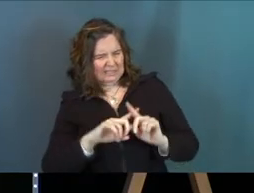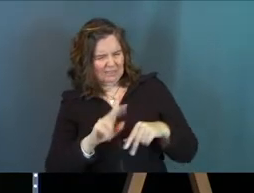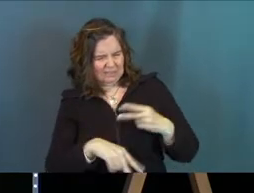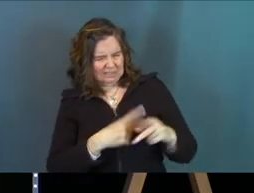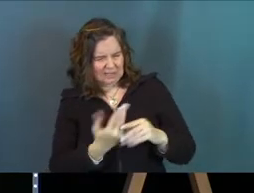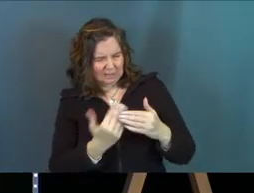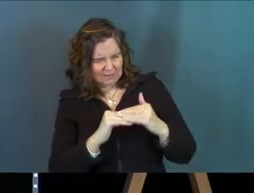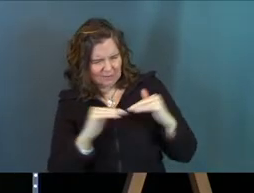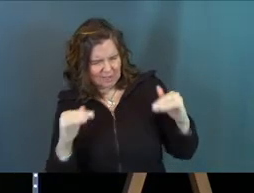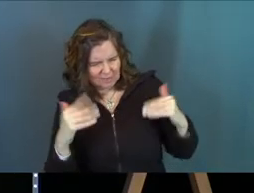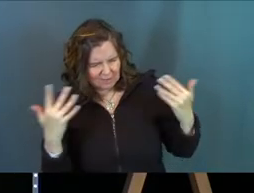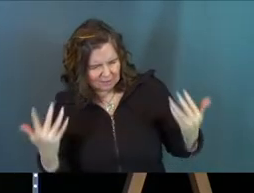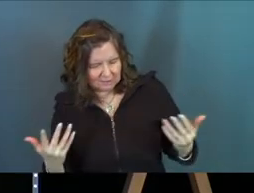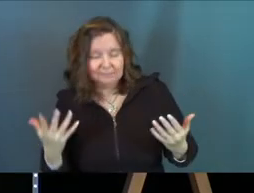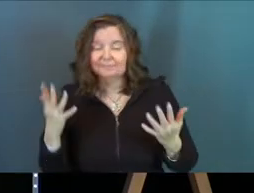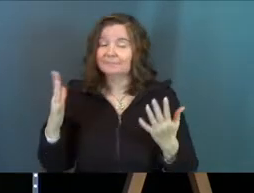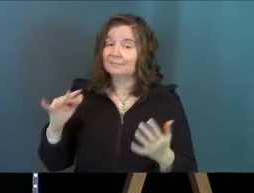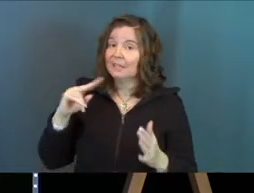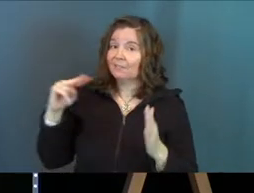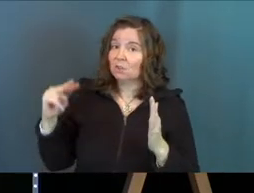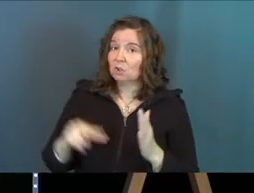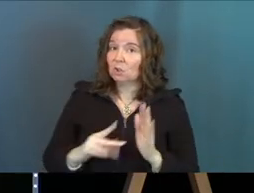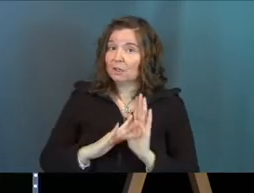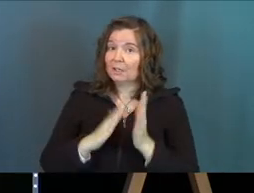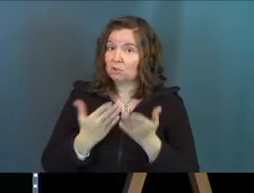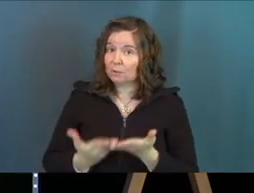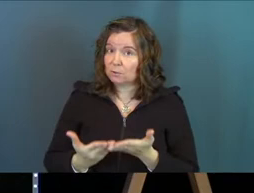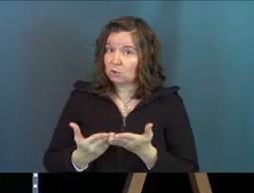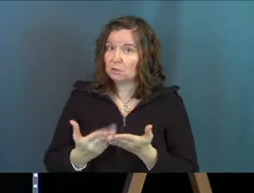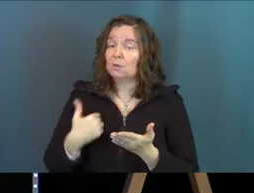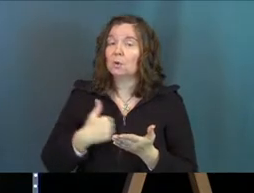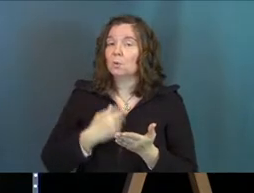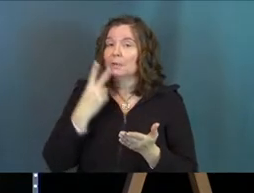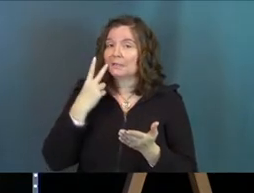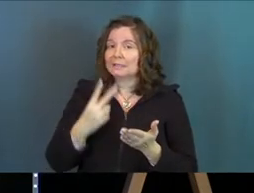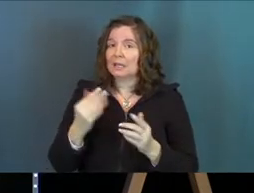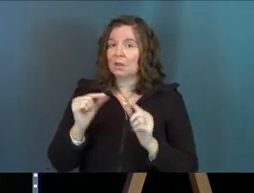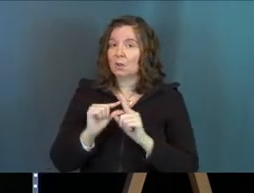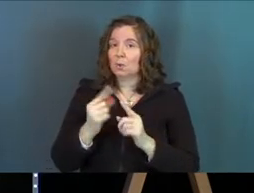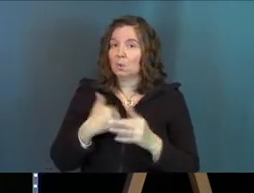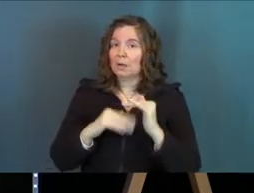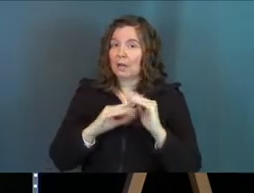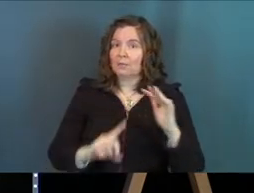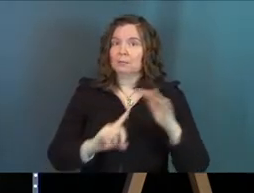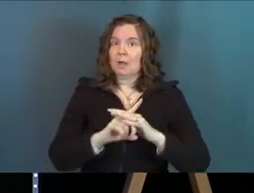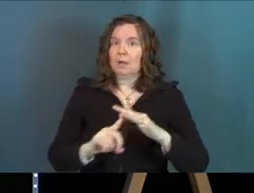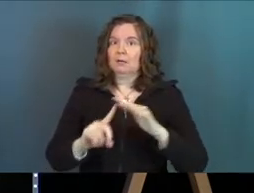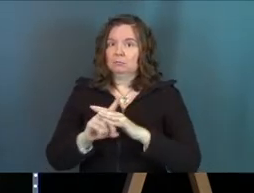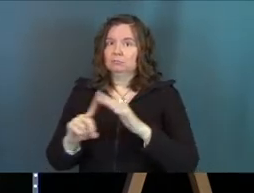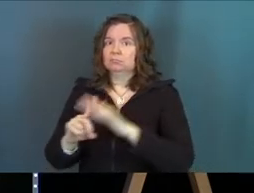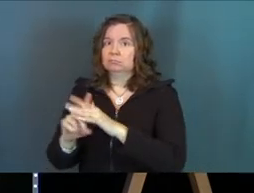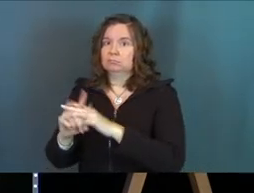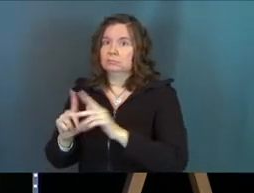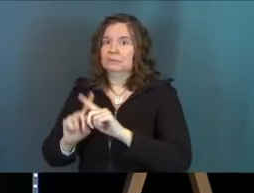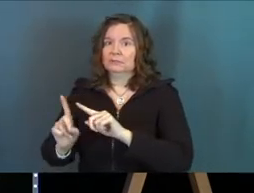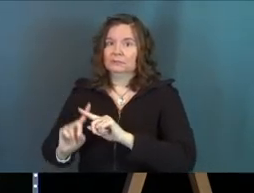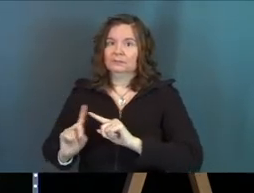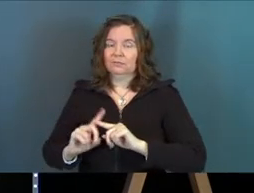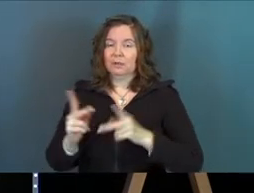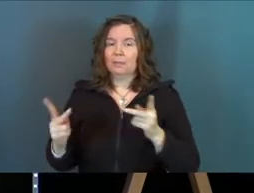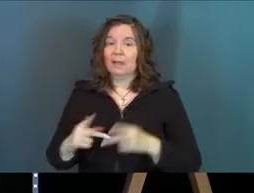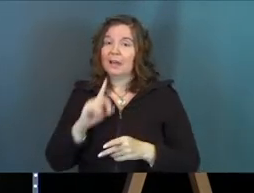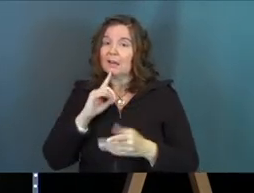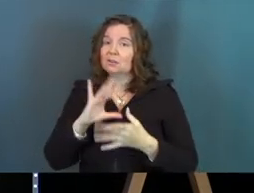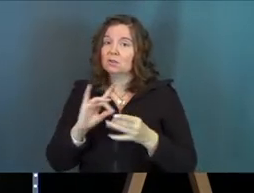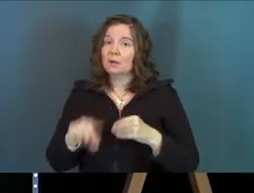Different types of heaven. If you look at Scripture, we see the word heaven pop up in a lot of different places. And actually,